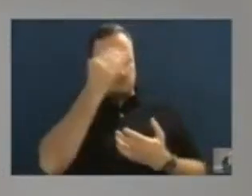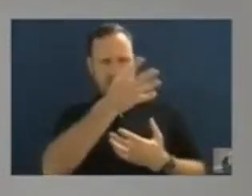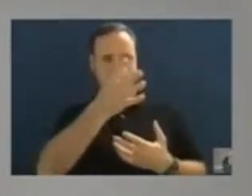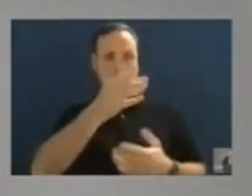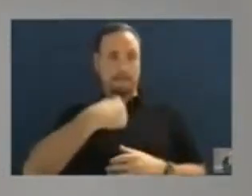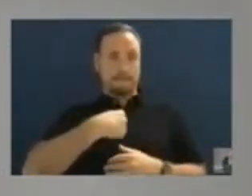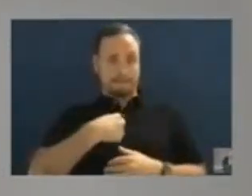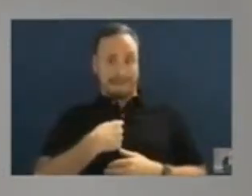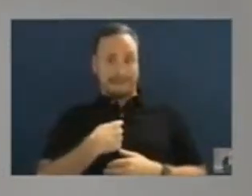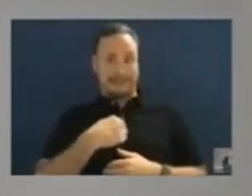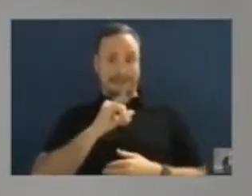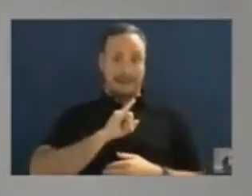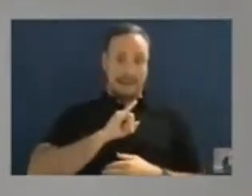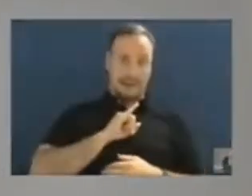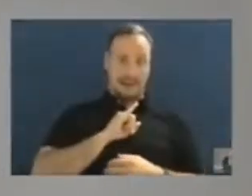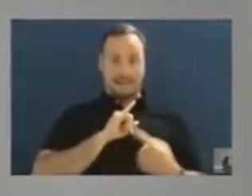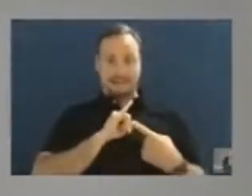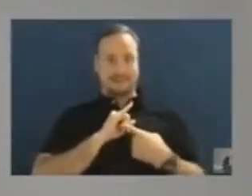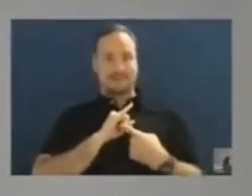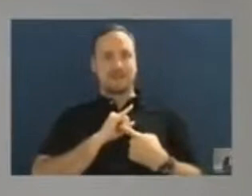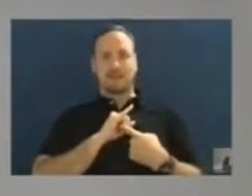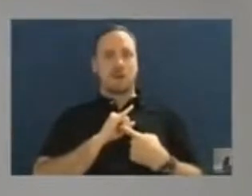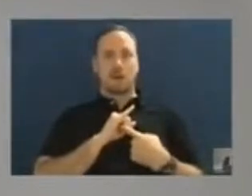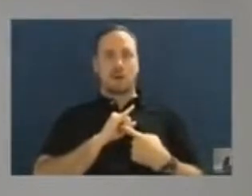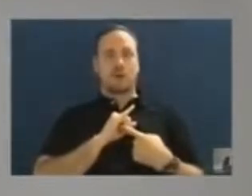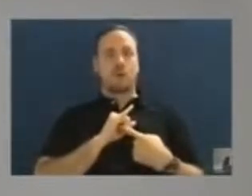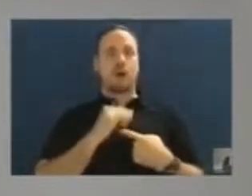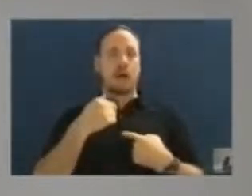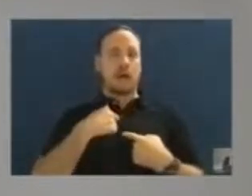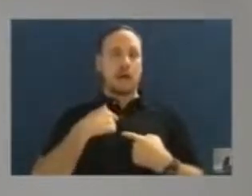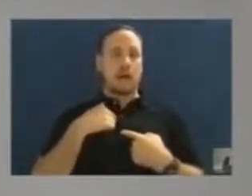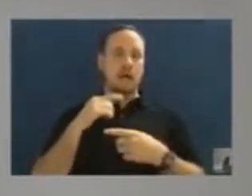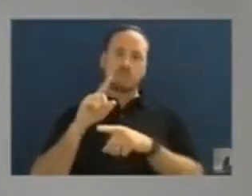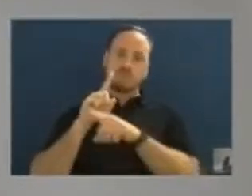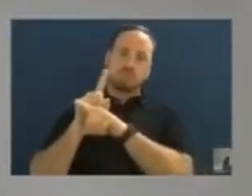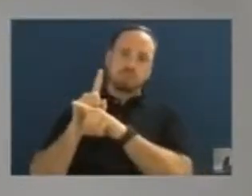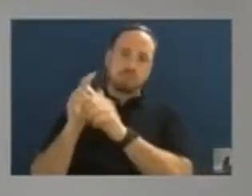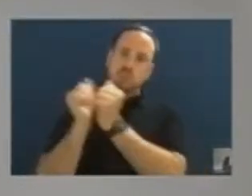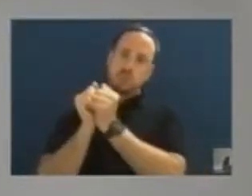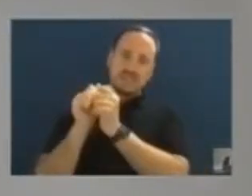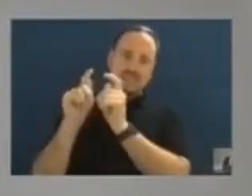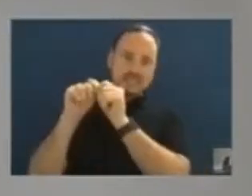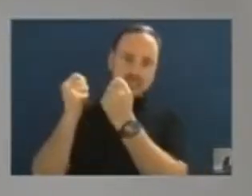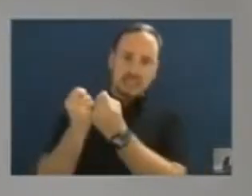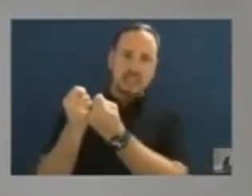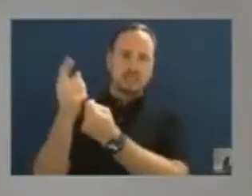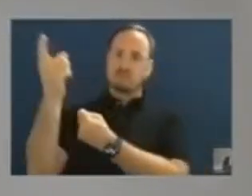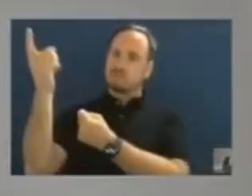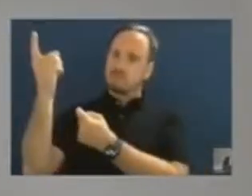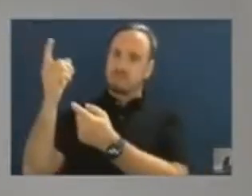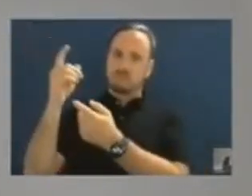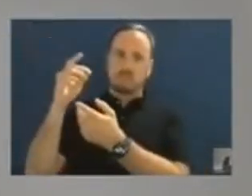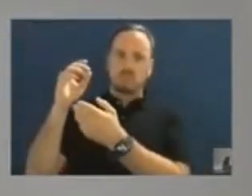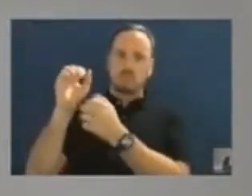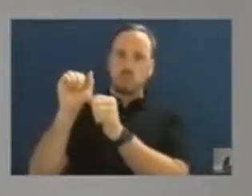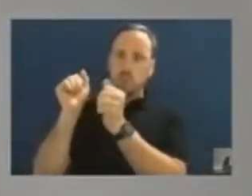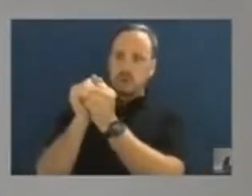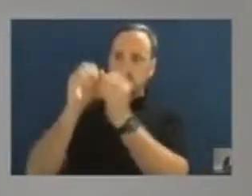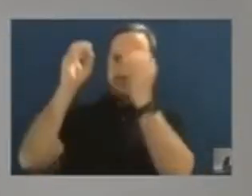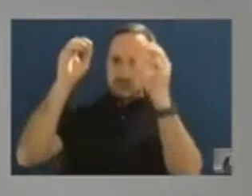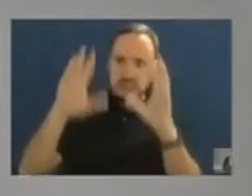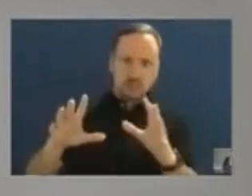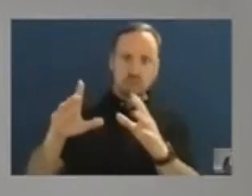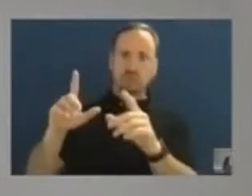am an ambassador for an incredible team that is working around the clock in partnership with our school leaders, our teachers, as well as I am a colleague